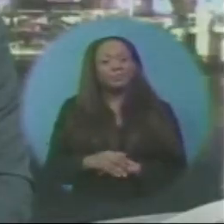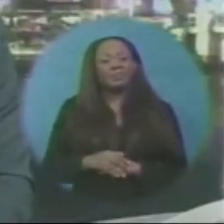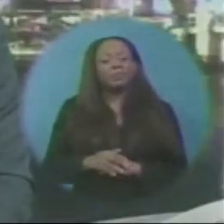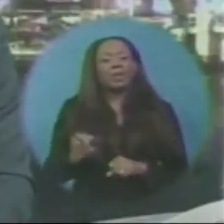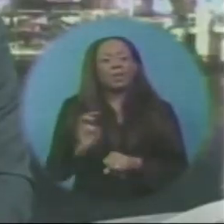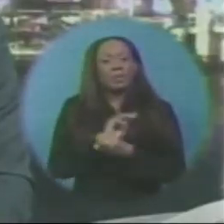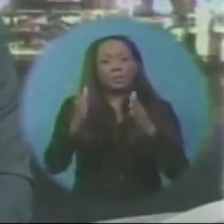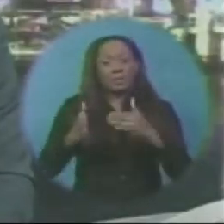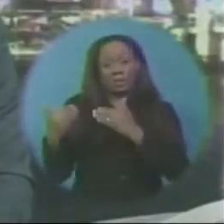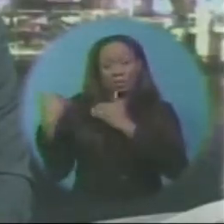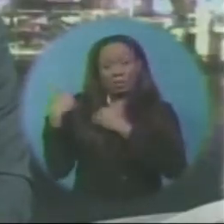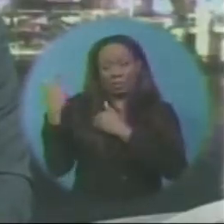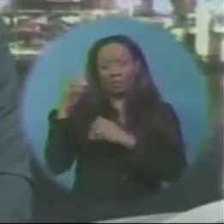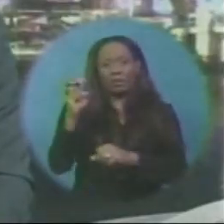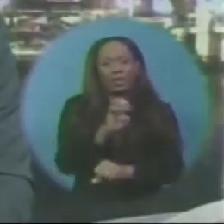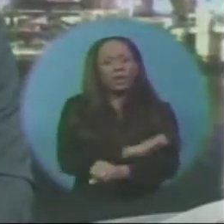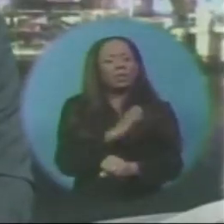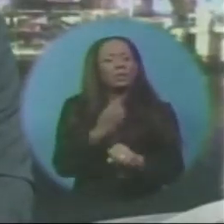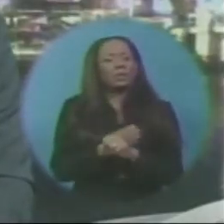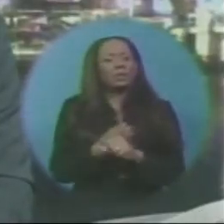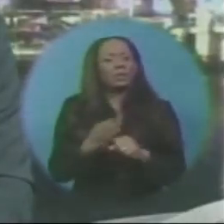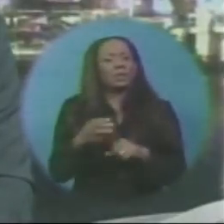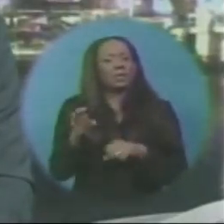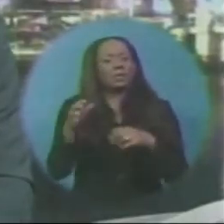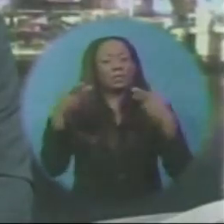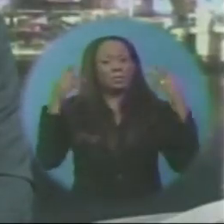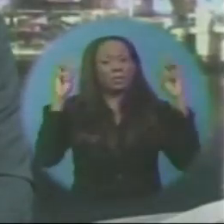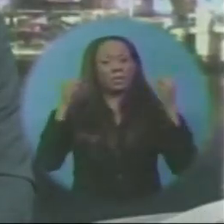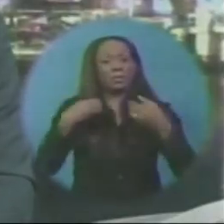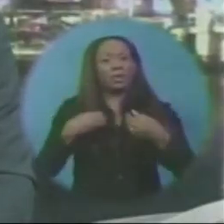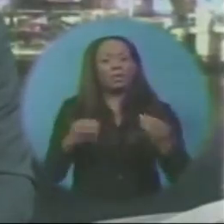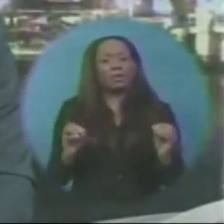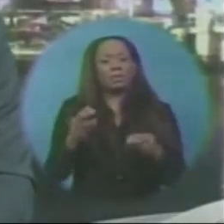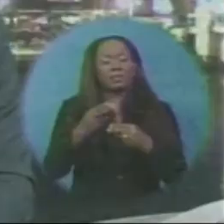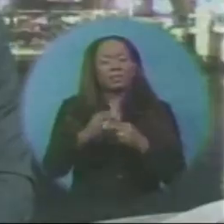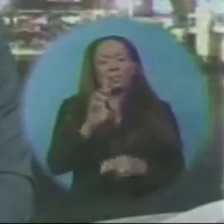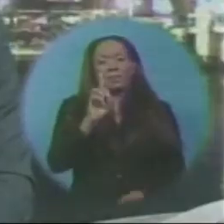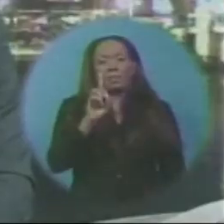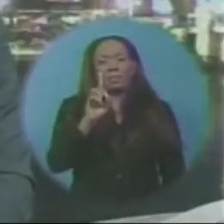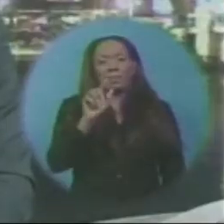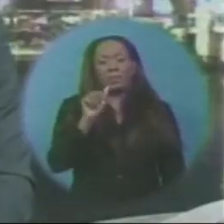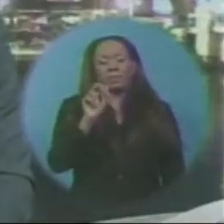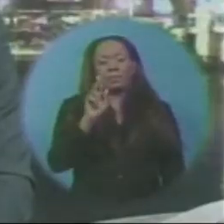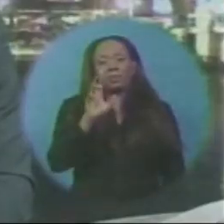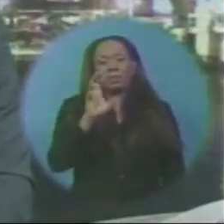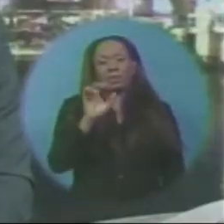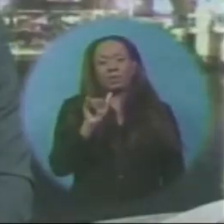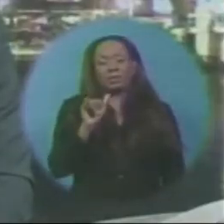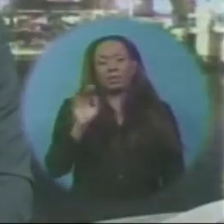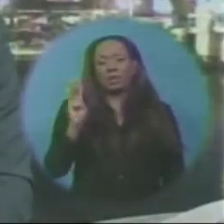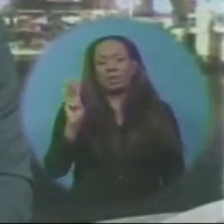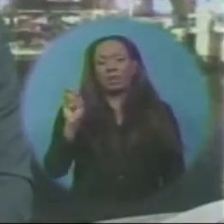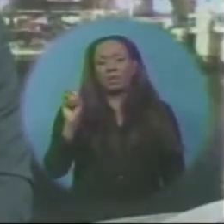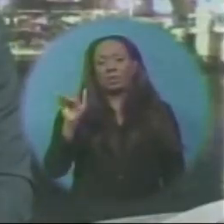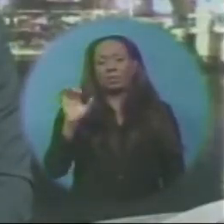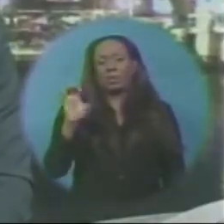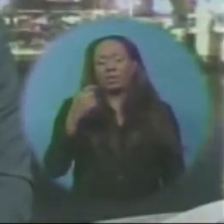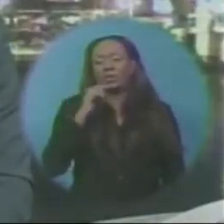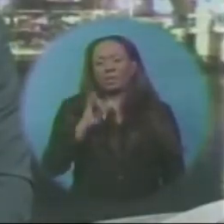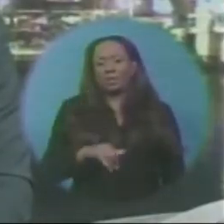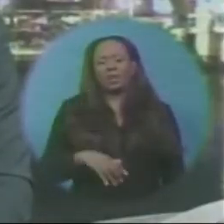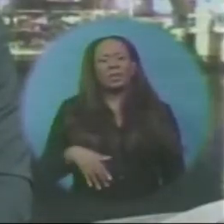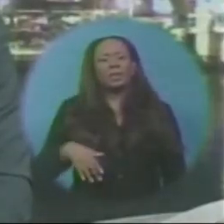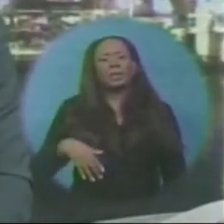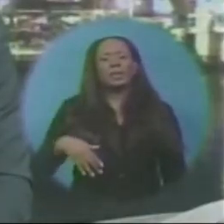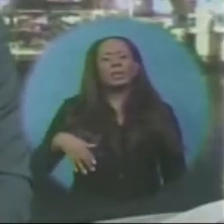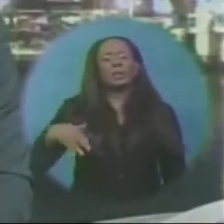for Energy in the Prime Minister's office, Senator Darcy Boyce. Speaking during a debate on amendments to the Agricultural